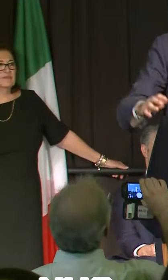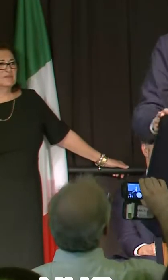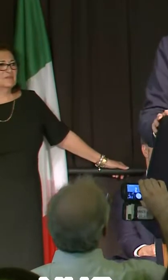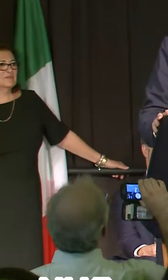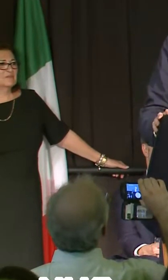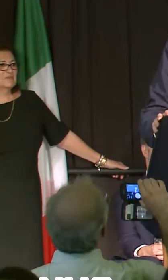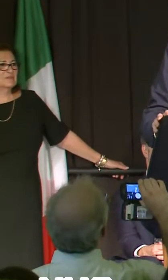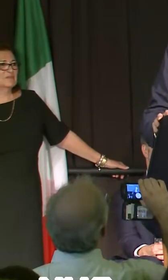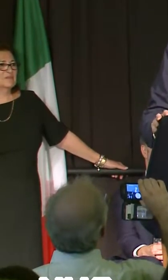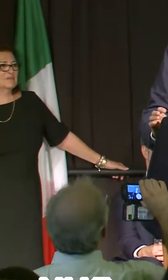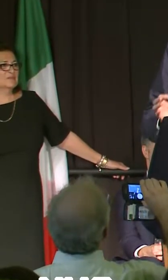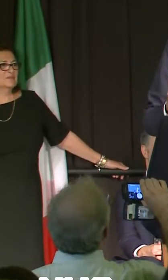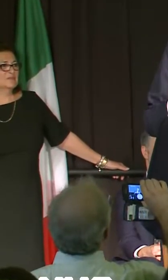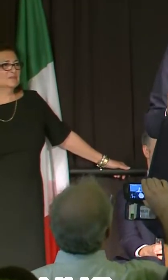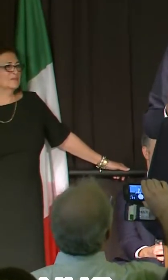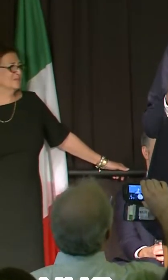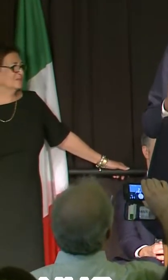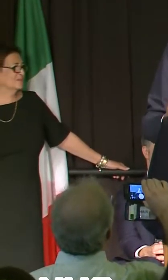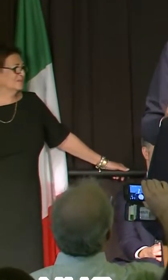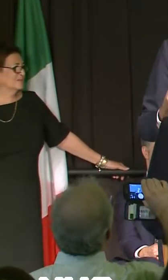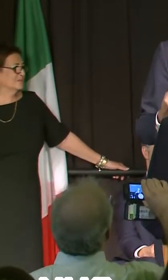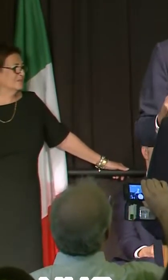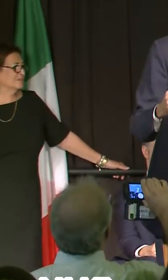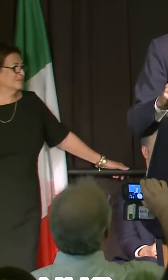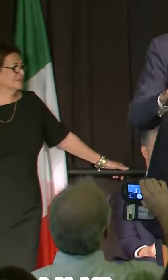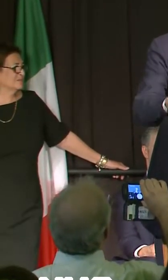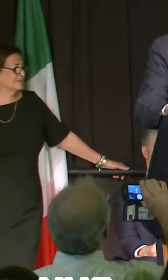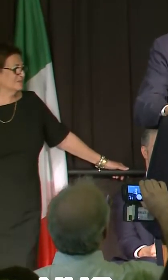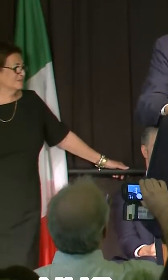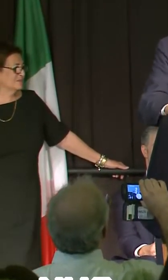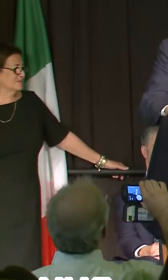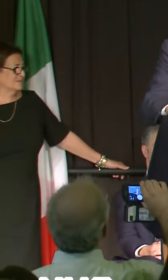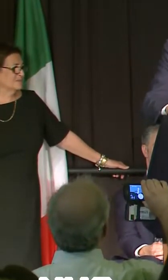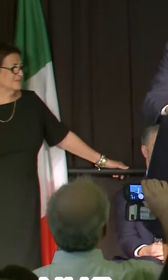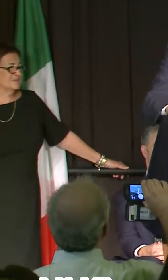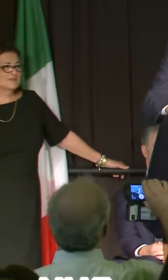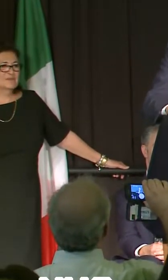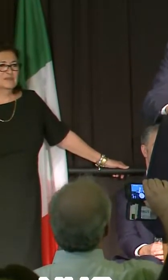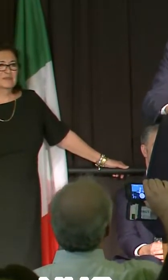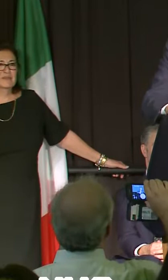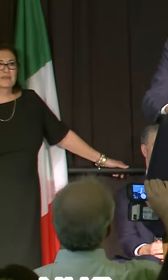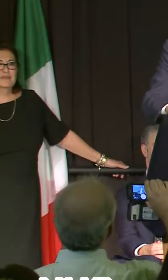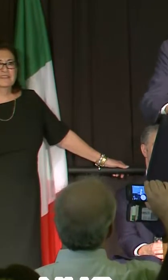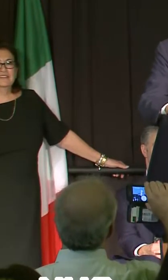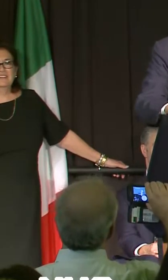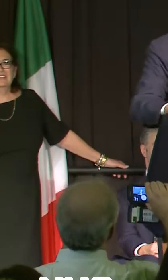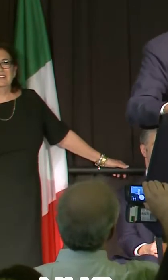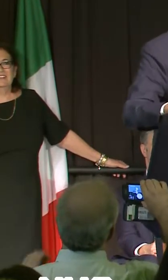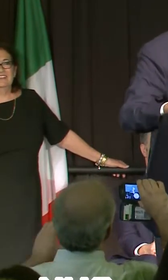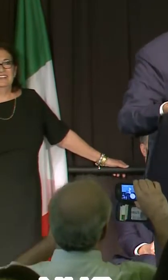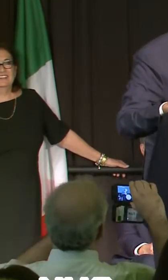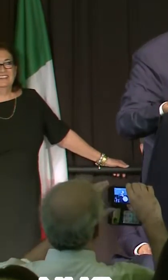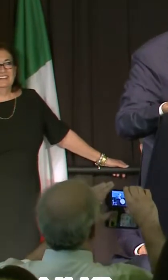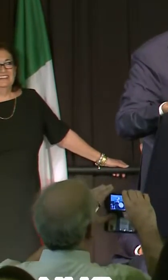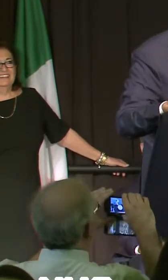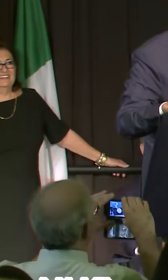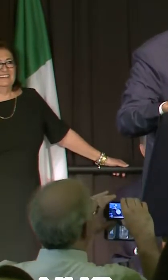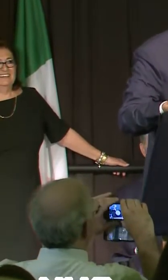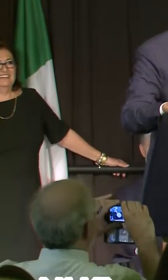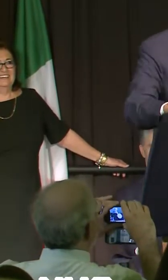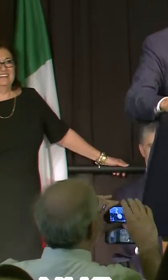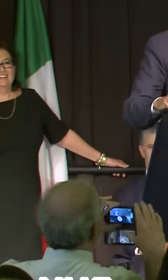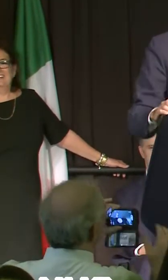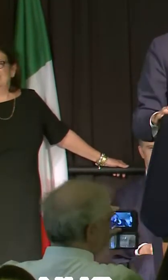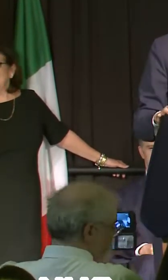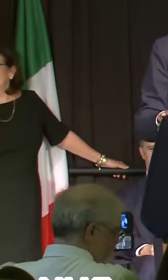Italian gathering for so passionately agreeing to name our children Chiara and Dante. I thank you, mi